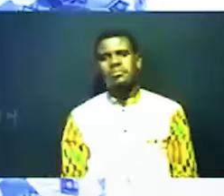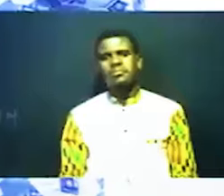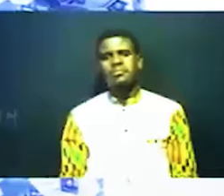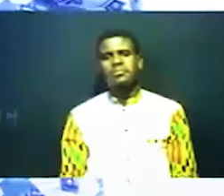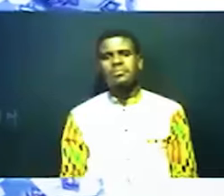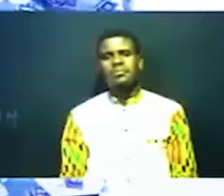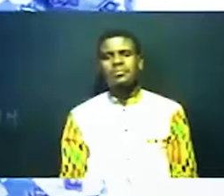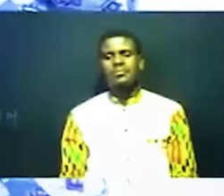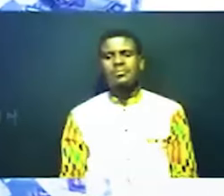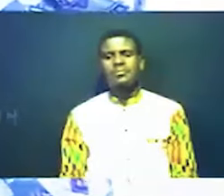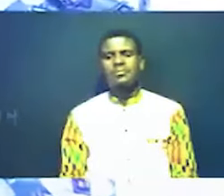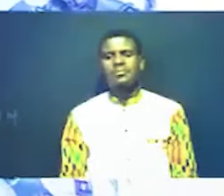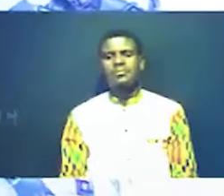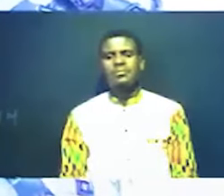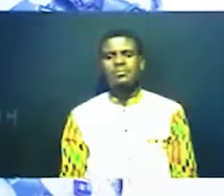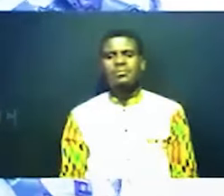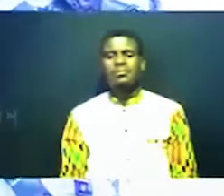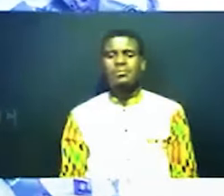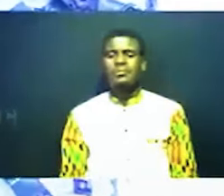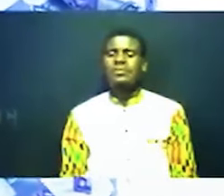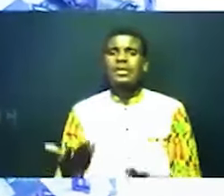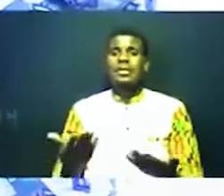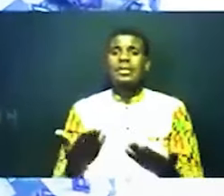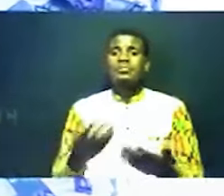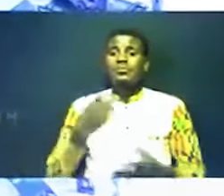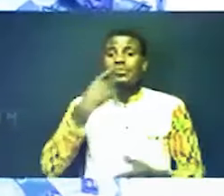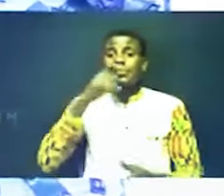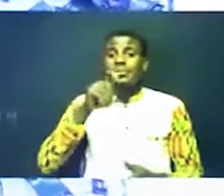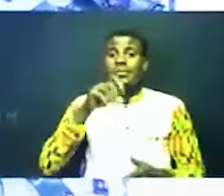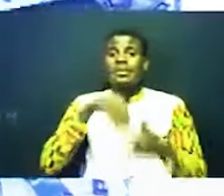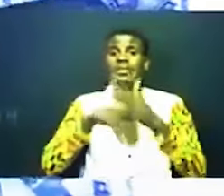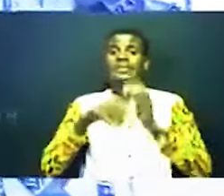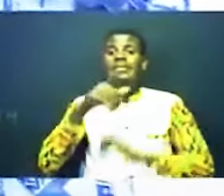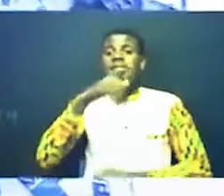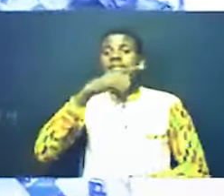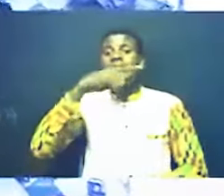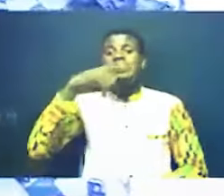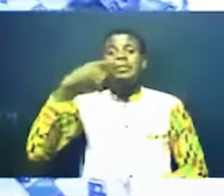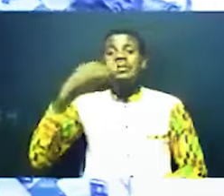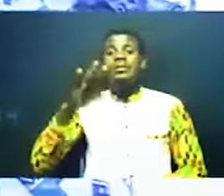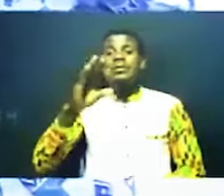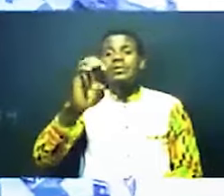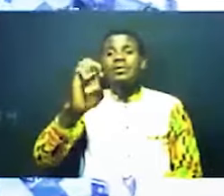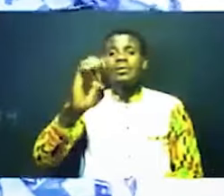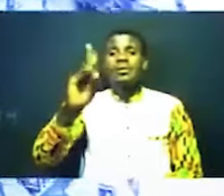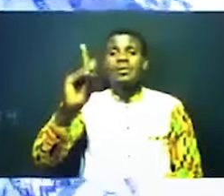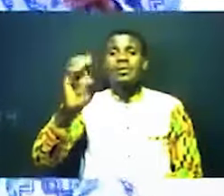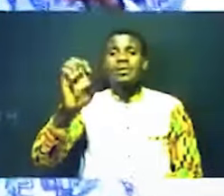knows. God, the instruction in the Garden of Eden was simple. Don't